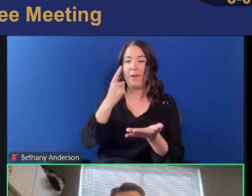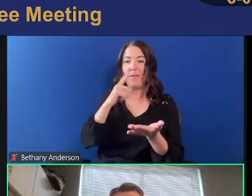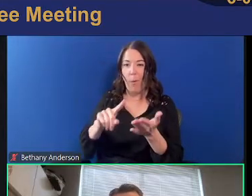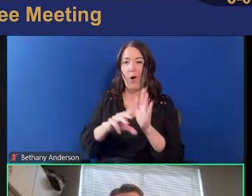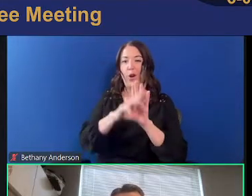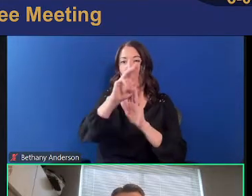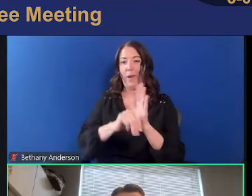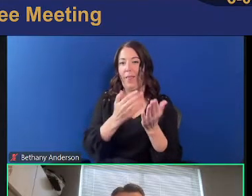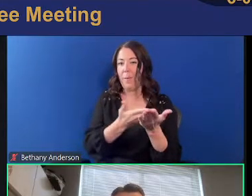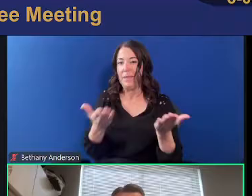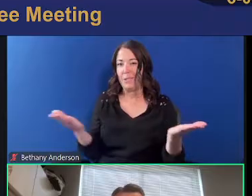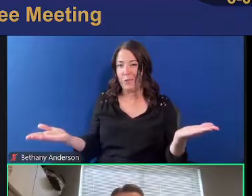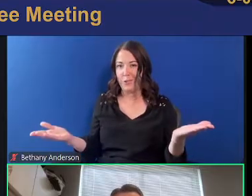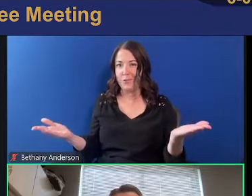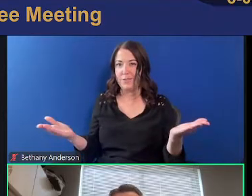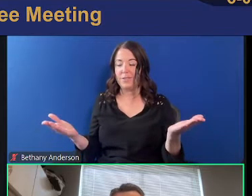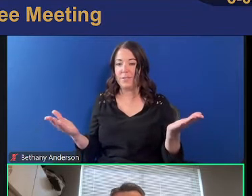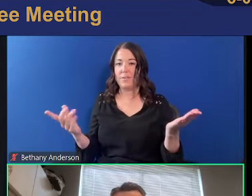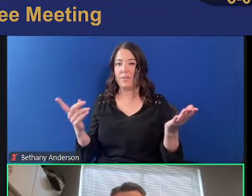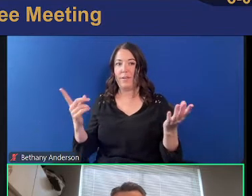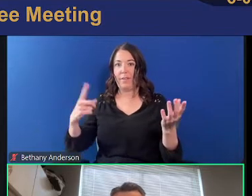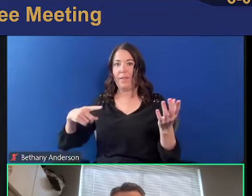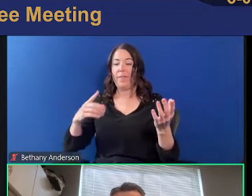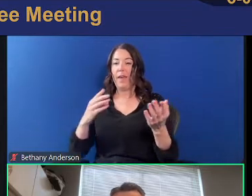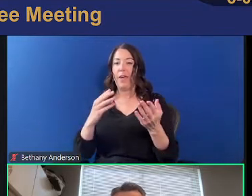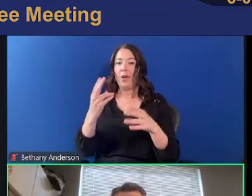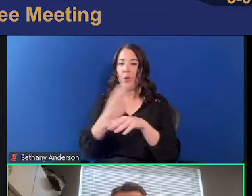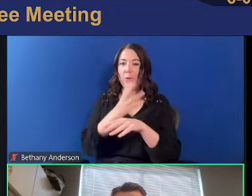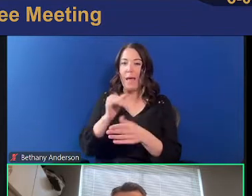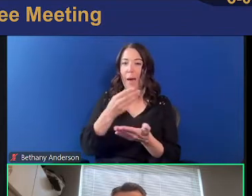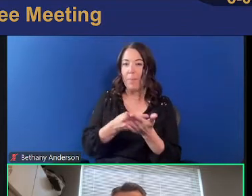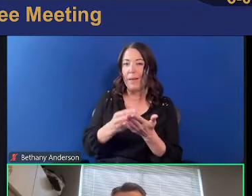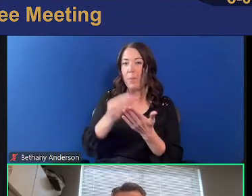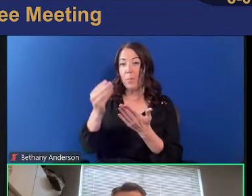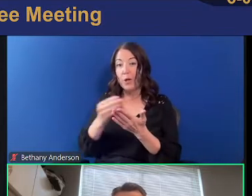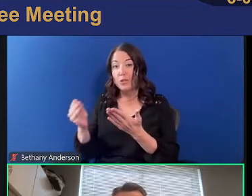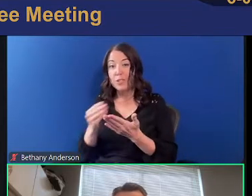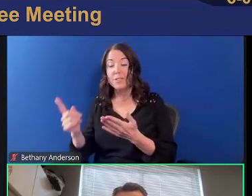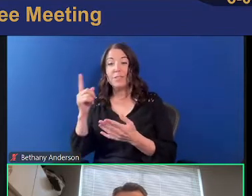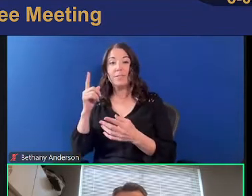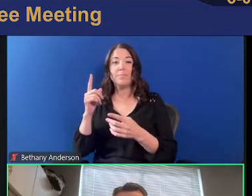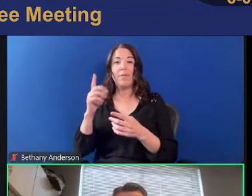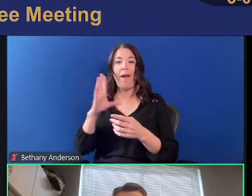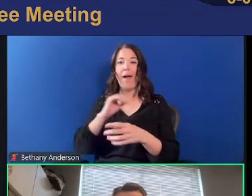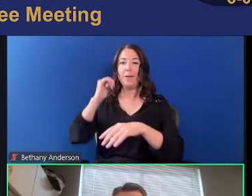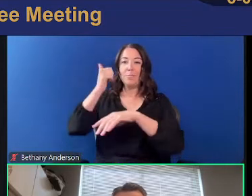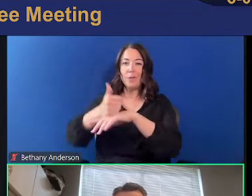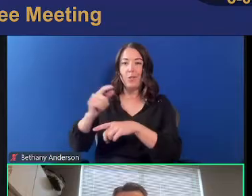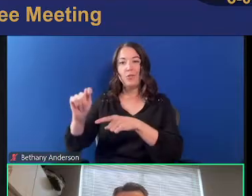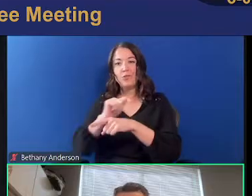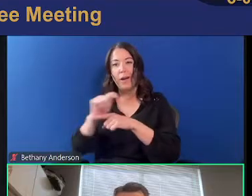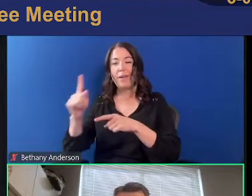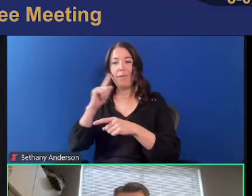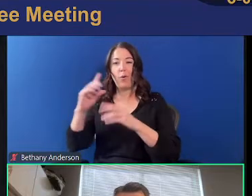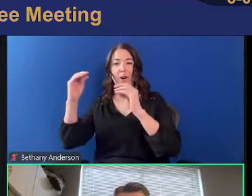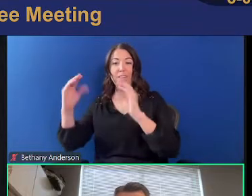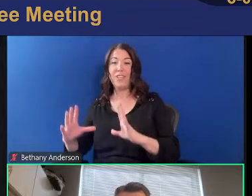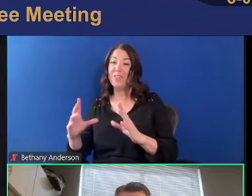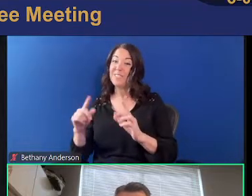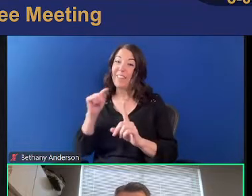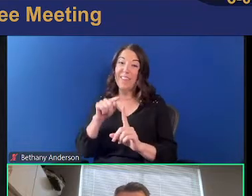that they purchase across their system and put in place with training and supports for their educators. It's an